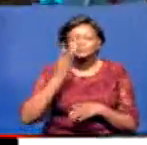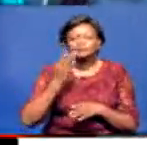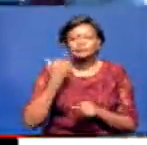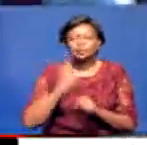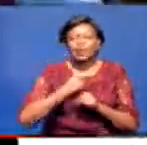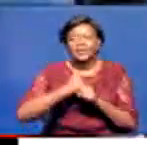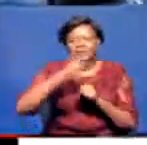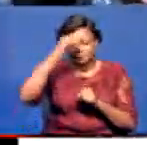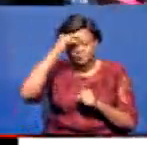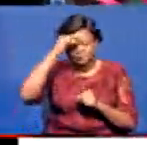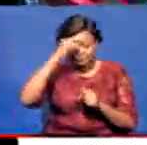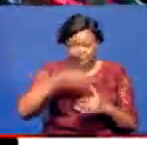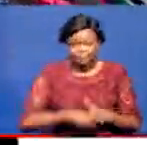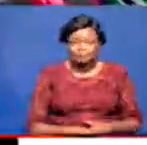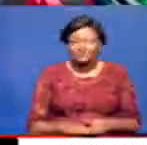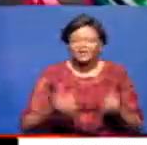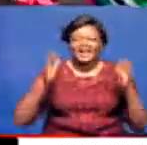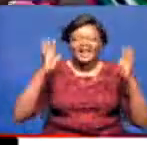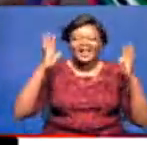government.